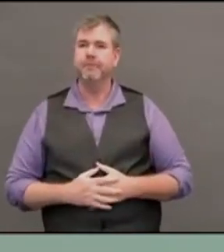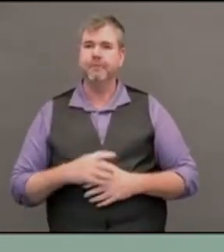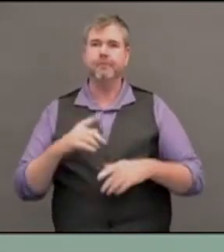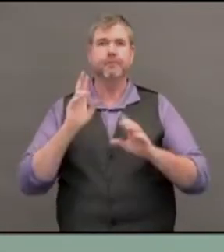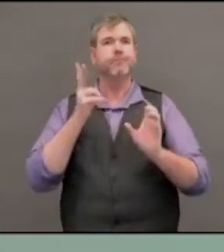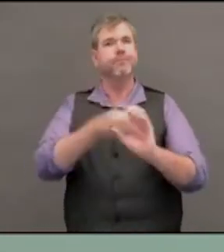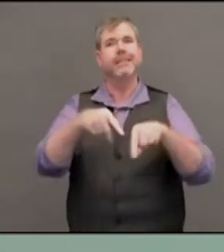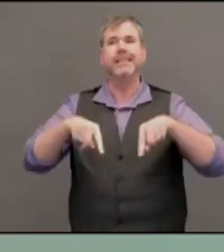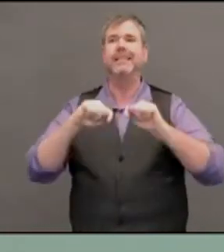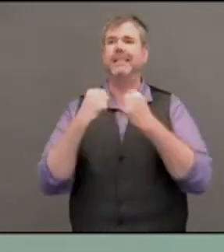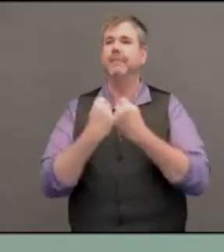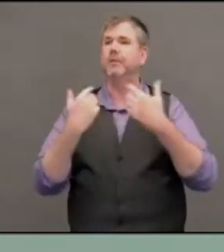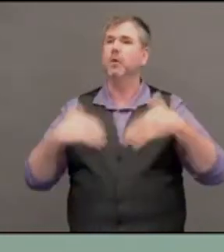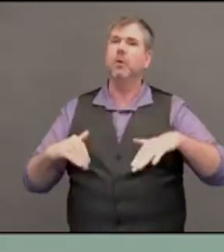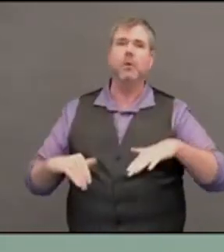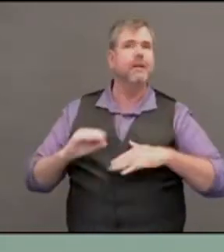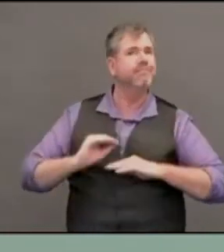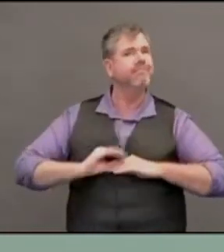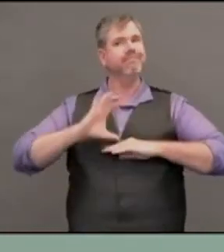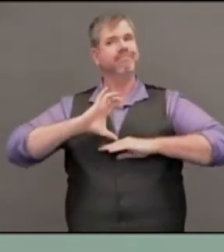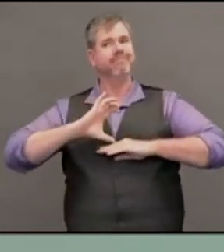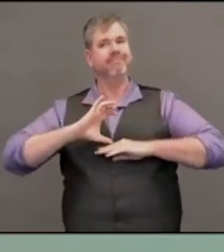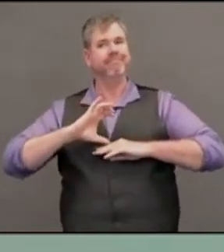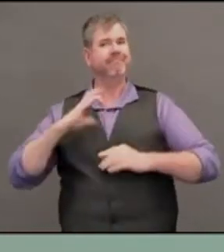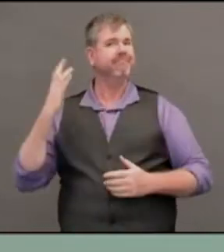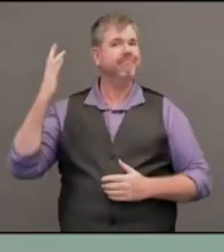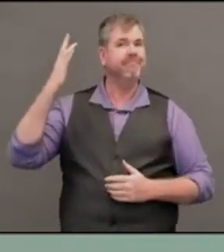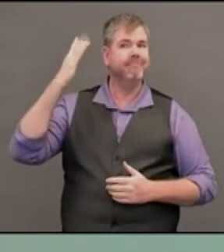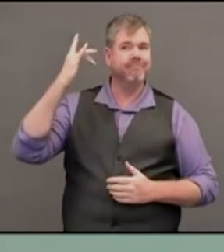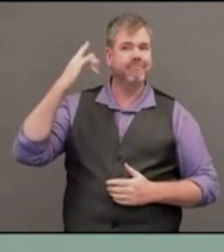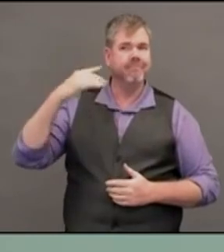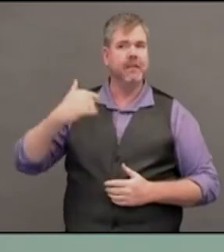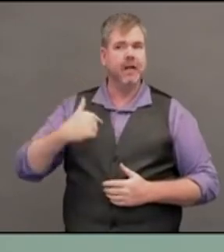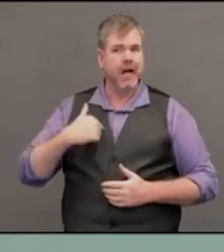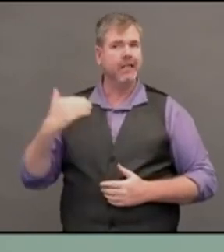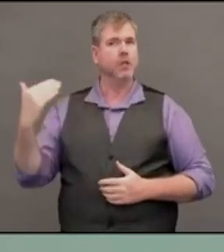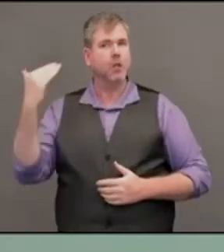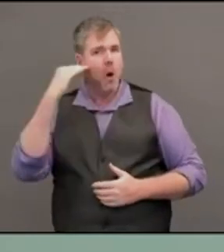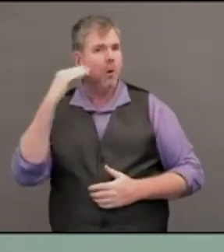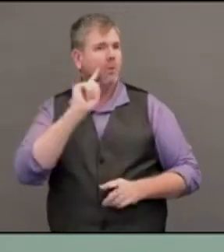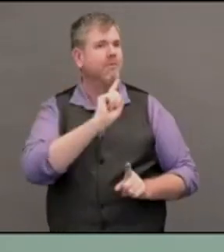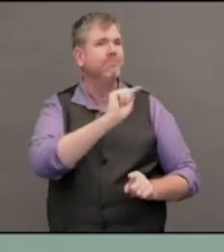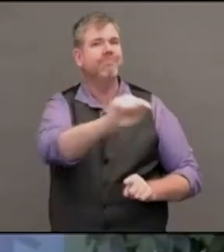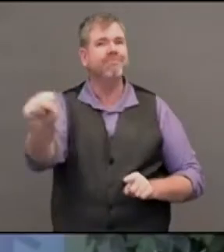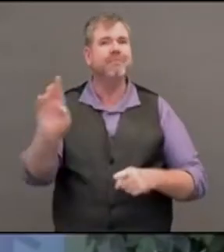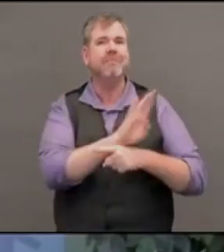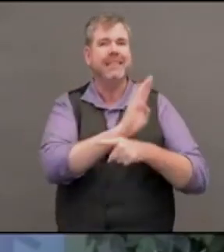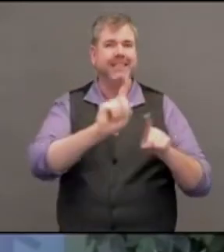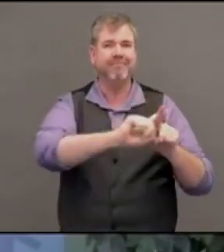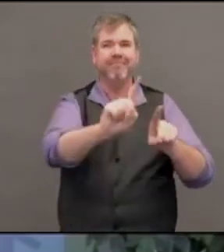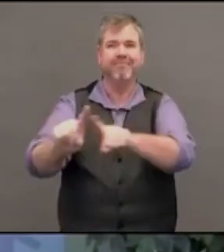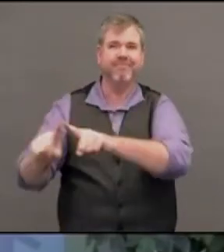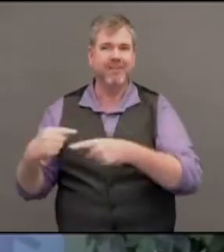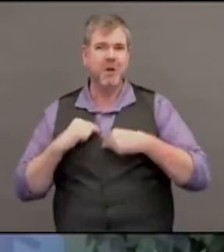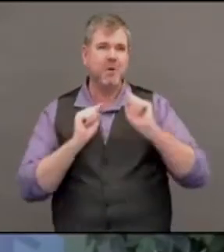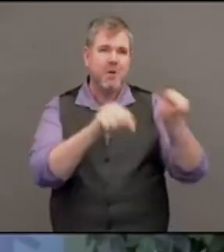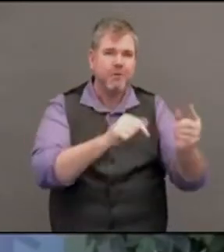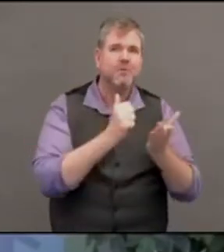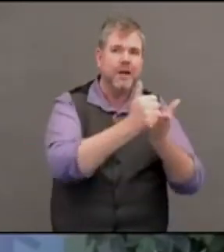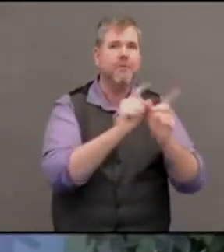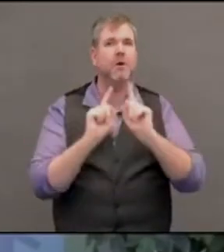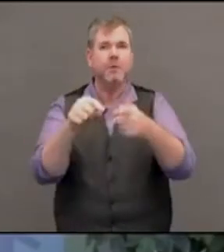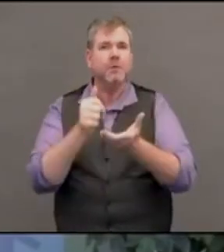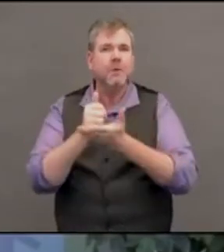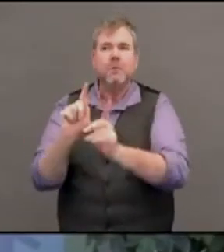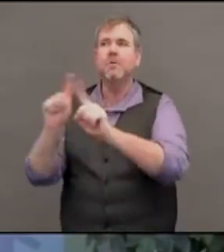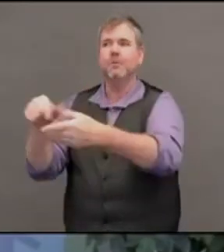that I grew up visiting, and being able to help them out. That's been the best part for me. It is awesome to be able to serve